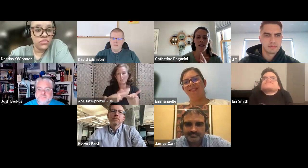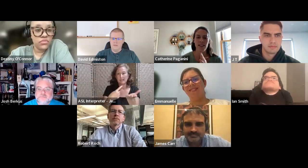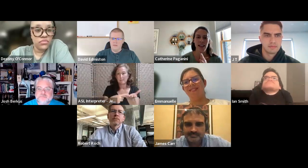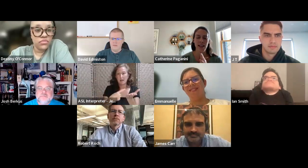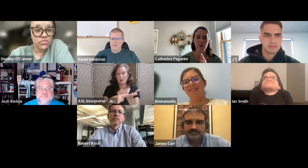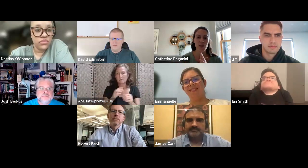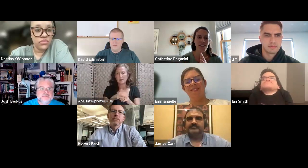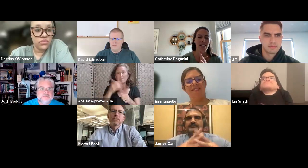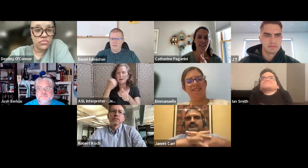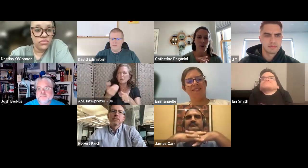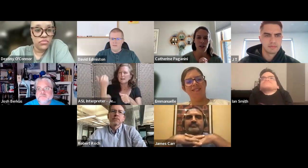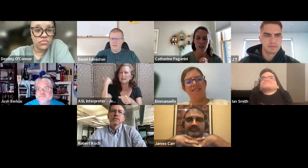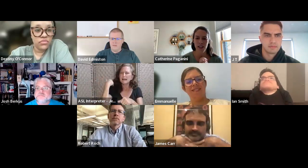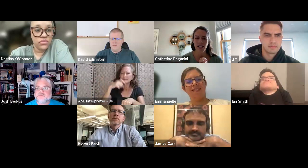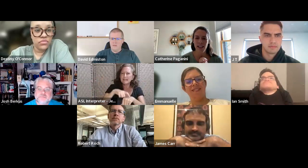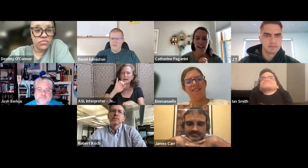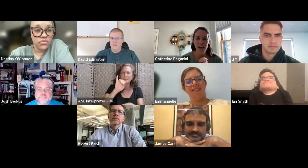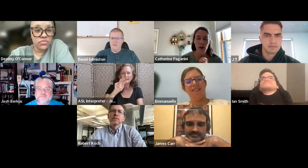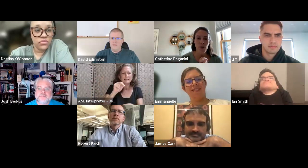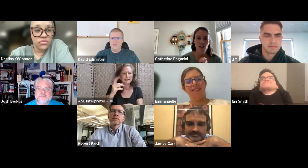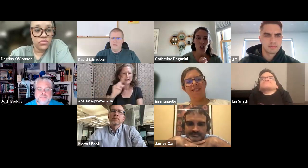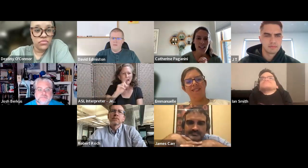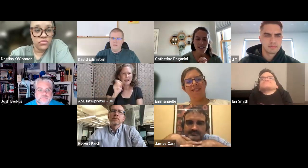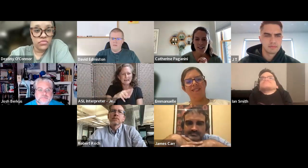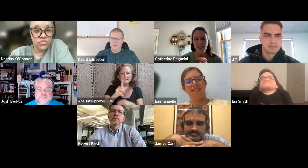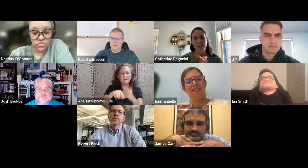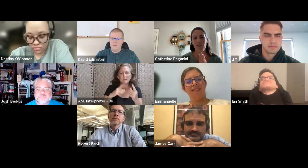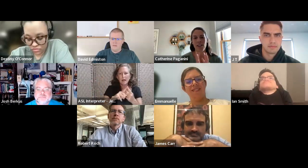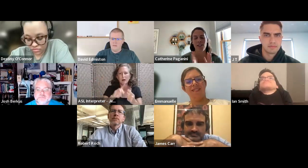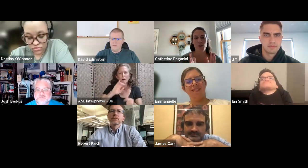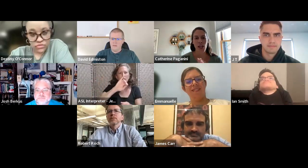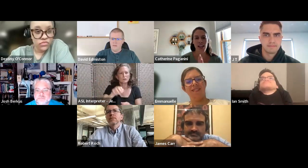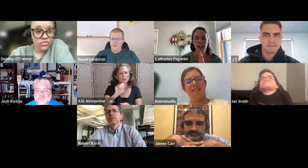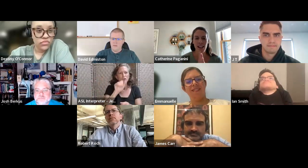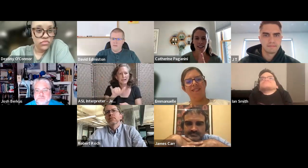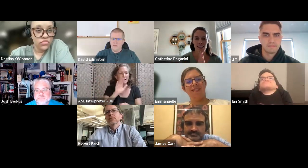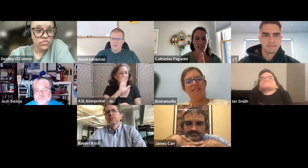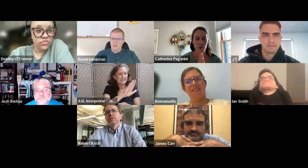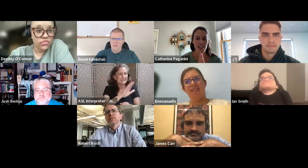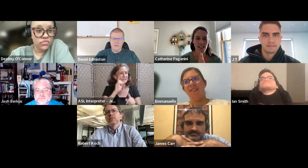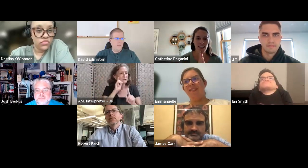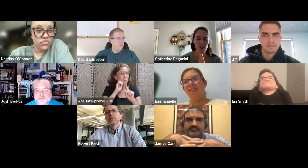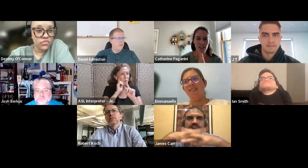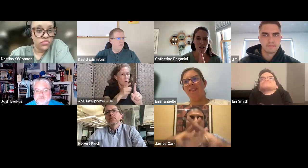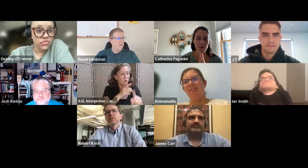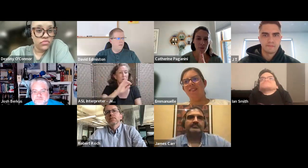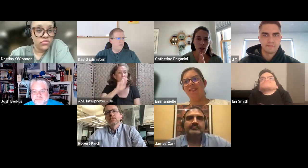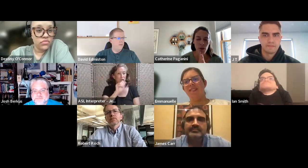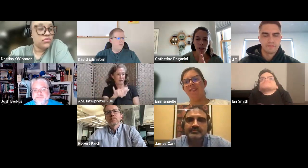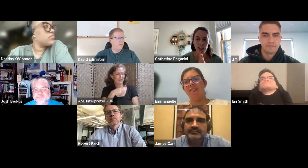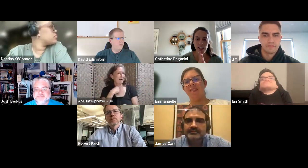last time was asking question about Jay's initiative. And so Jay has this amazing